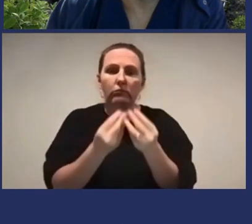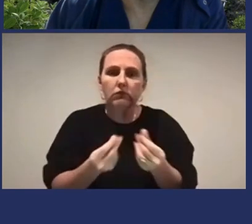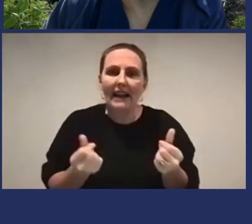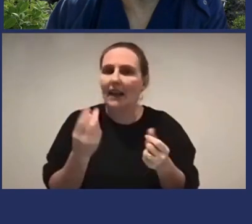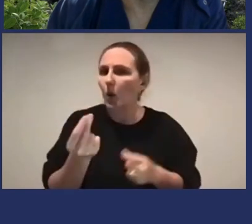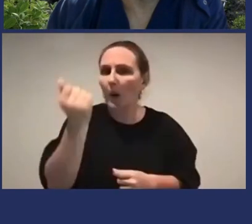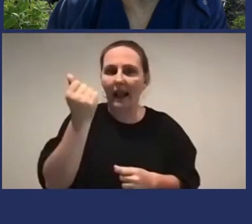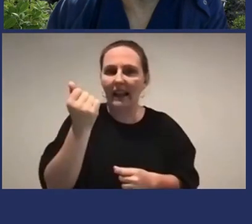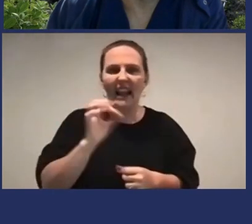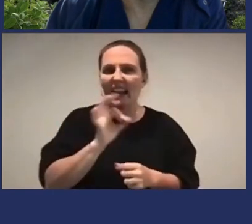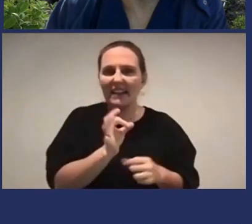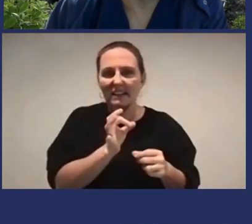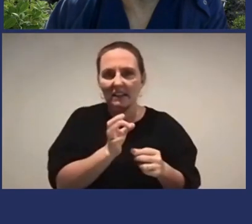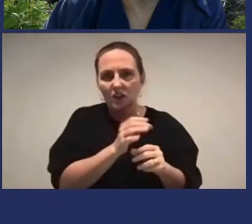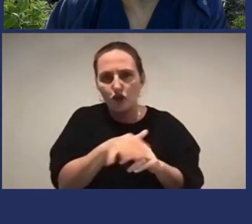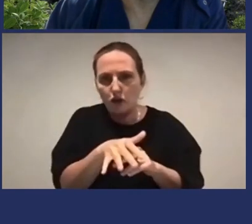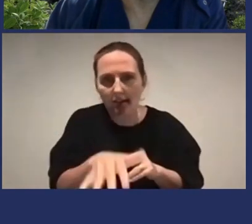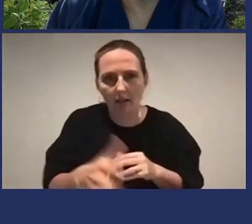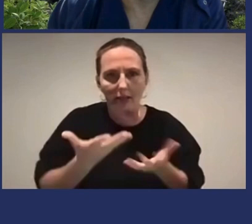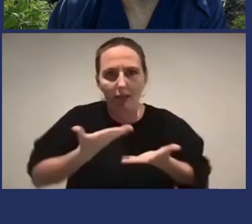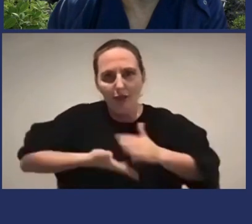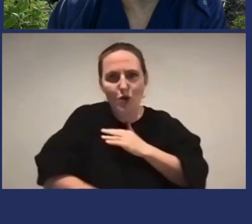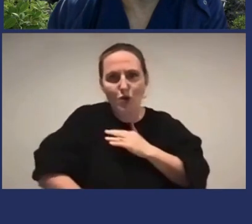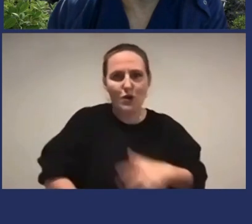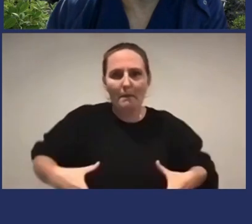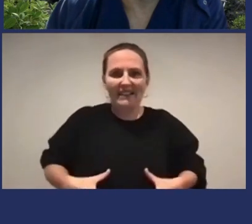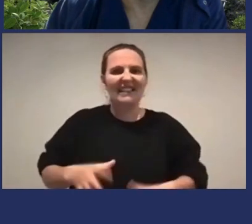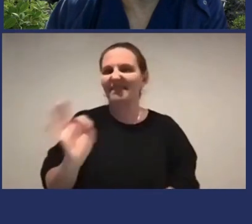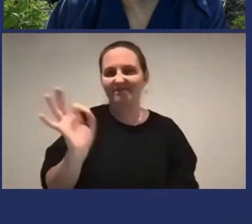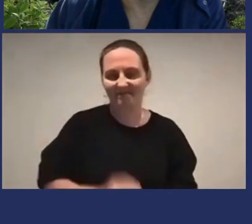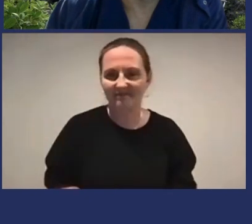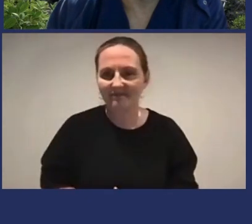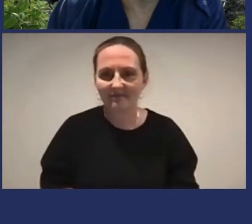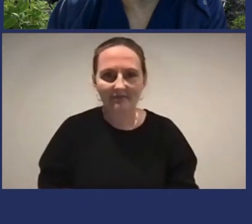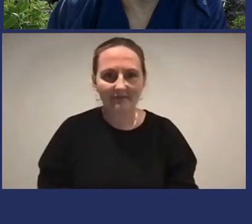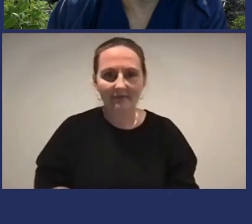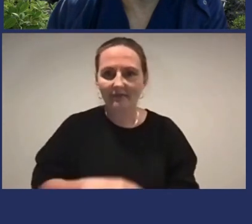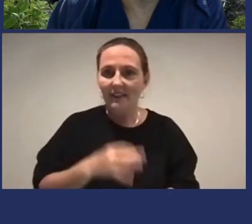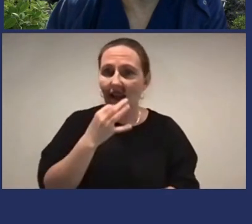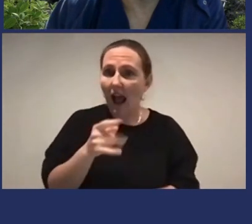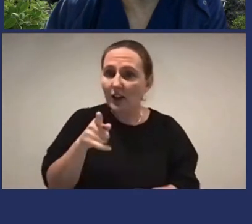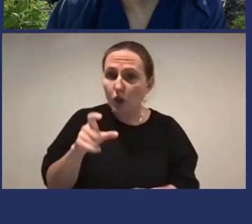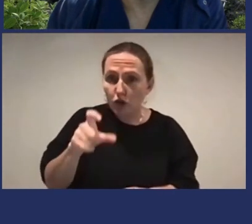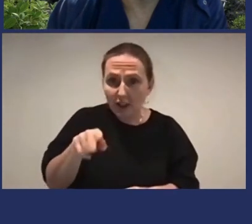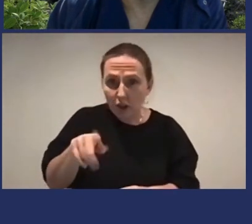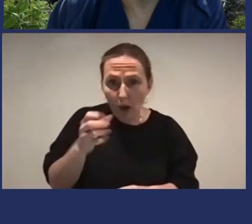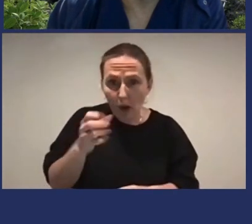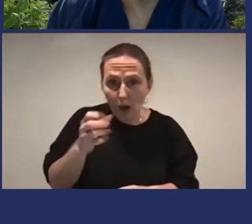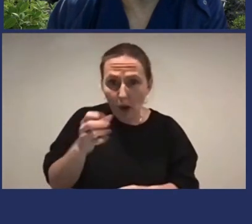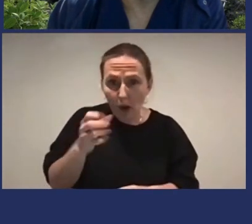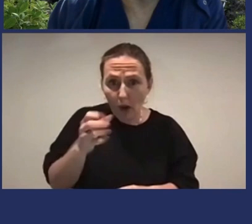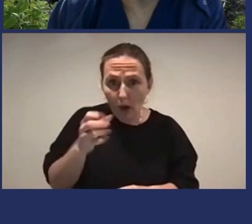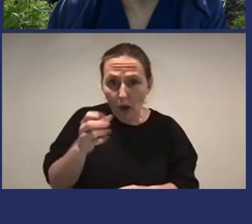Awesome. Does anybody else have any thoughts on that? Chris, I could see you nodding away there. Are you just being encouraging, or do you want to